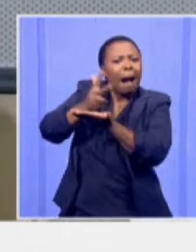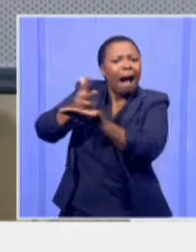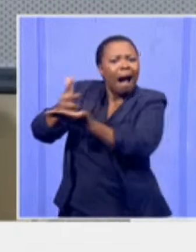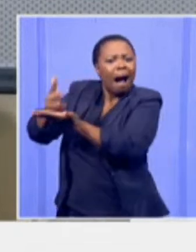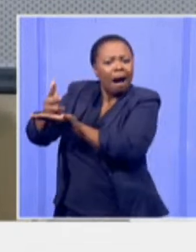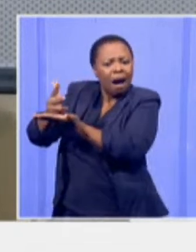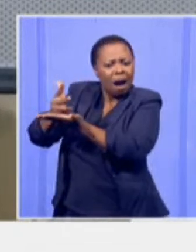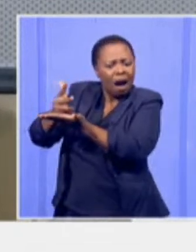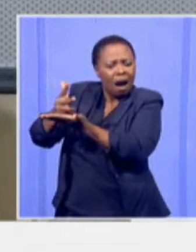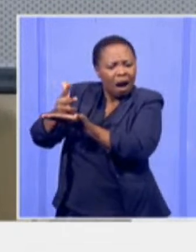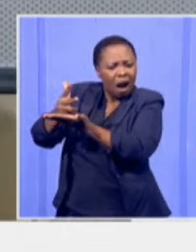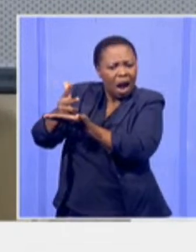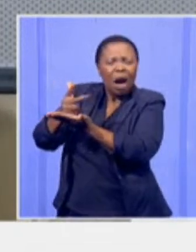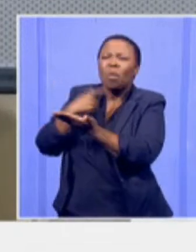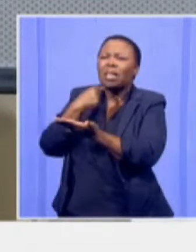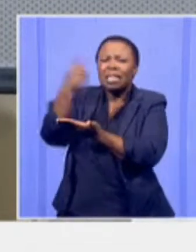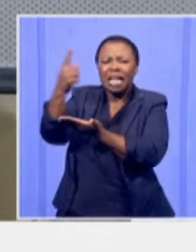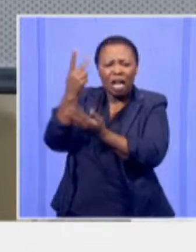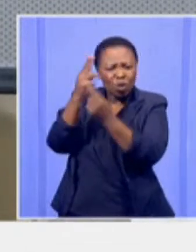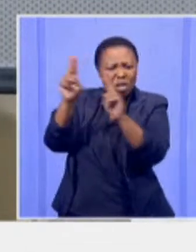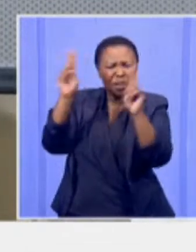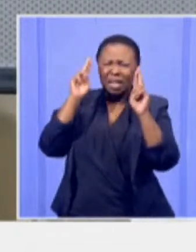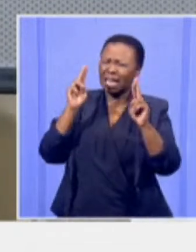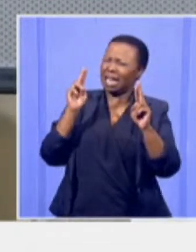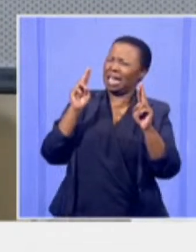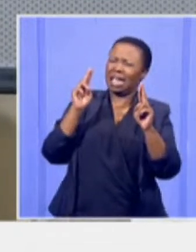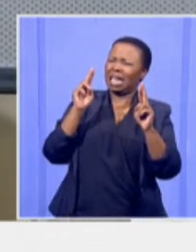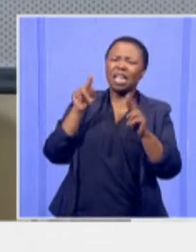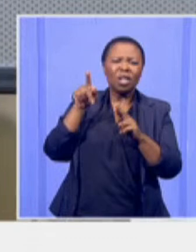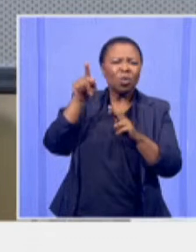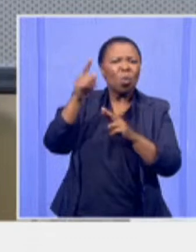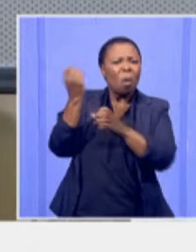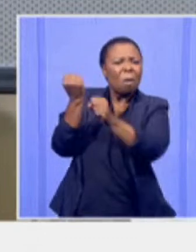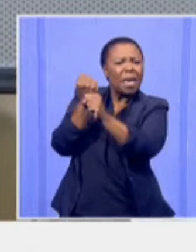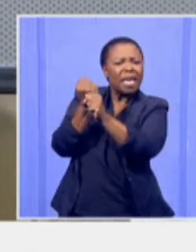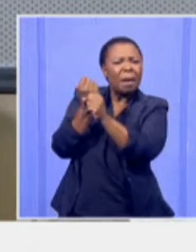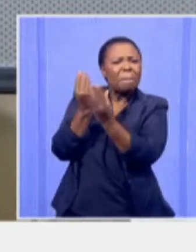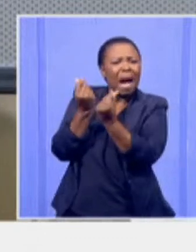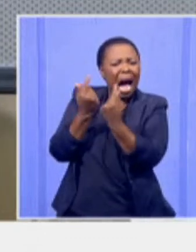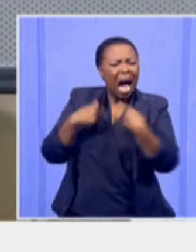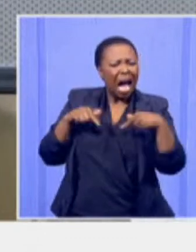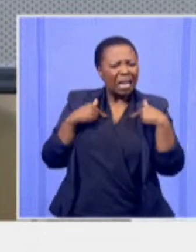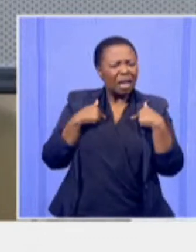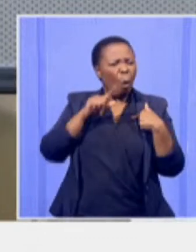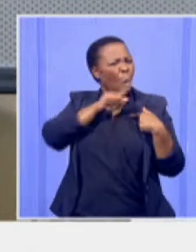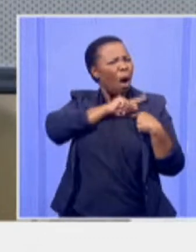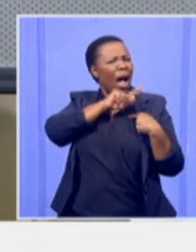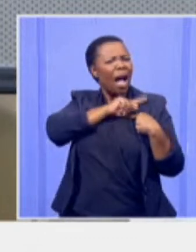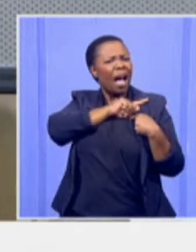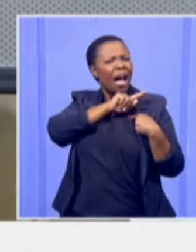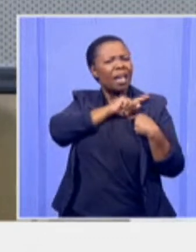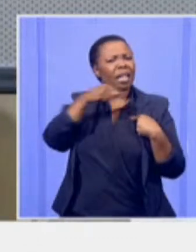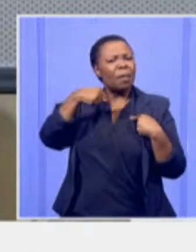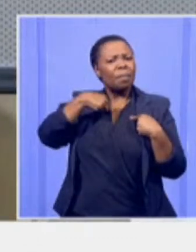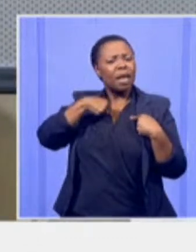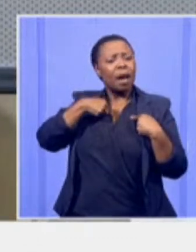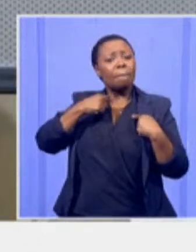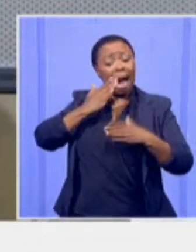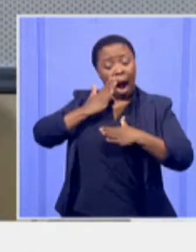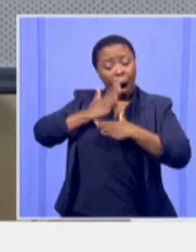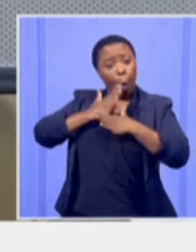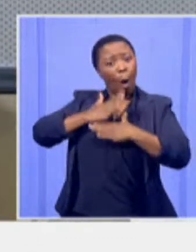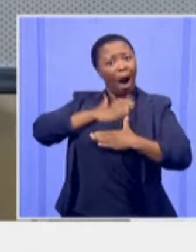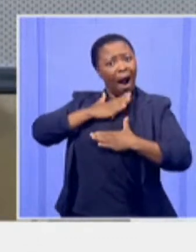We've been telling the university that we believe that thing is a money-making scam. Why should I pay to enter my place of